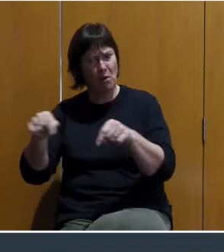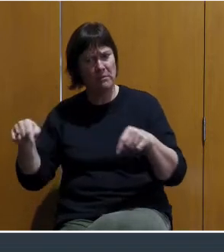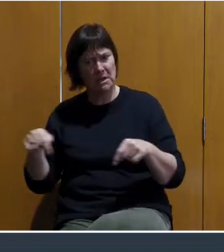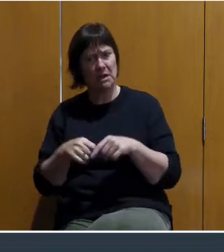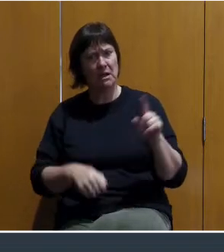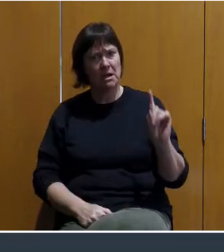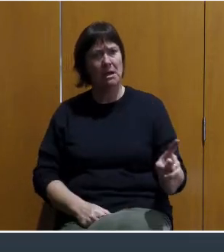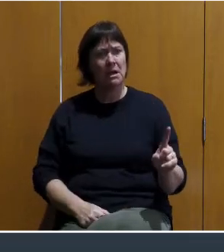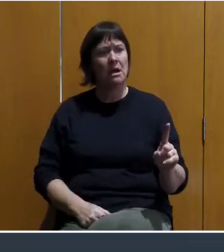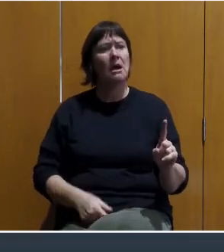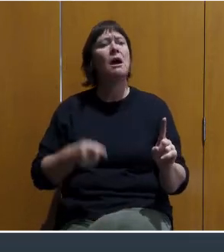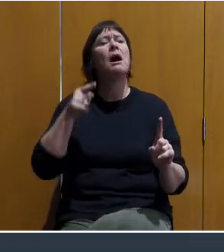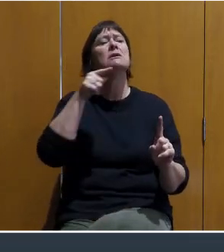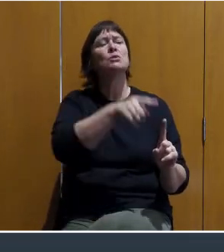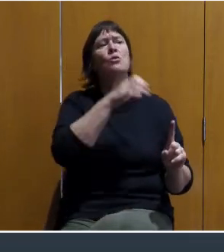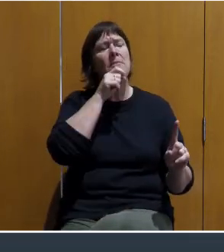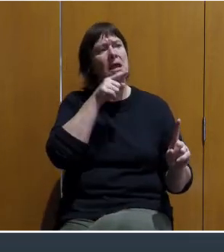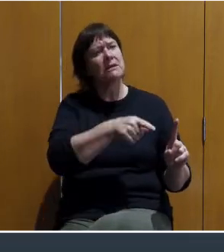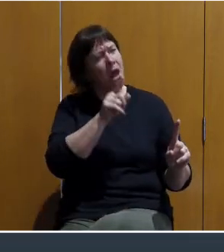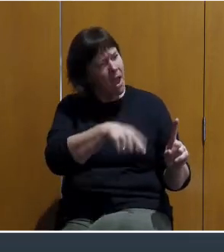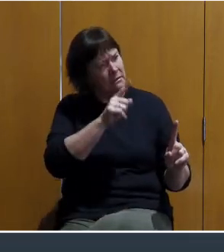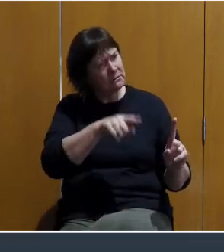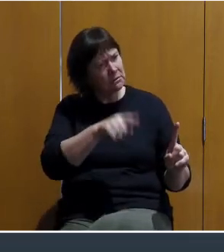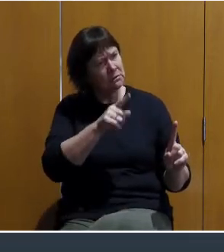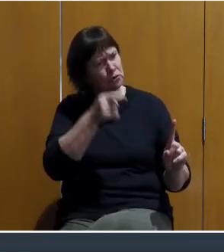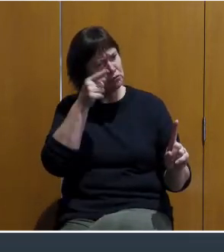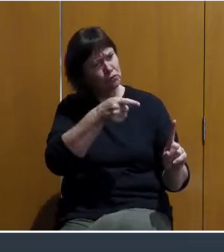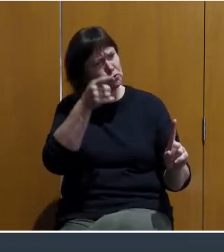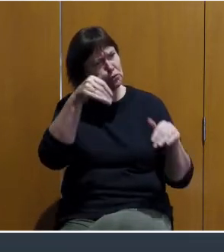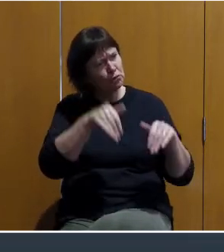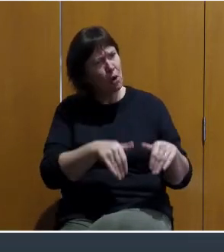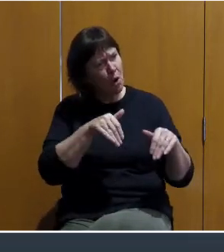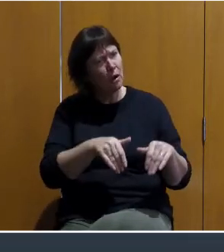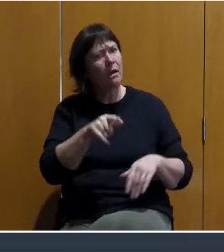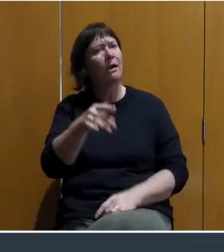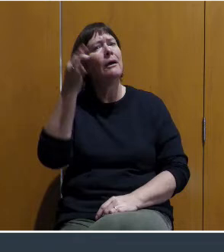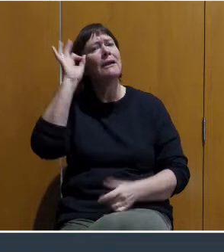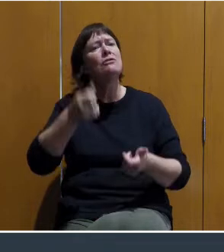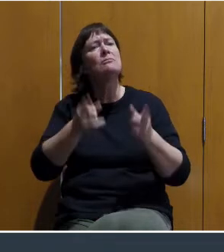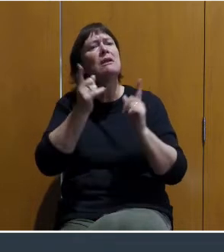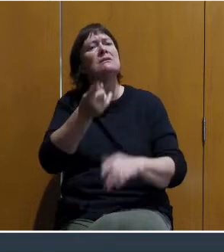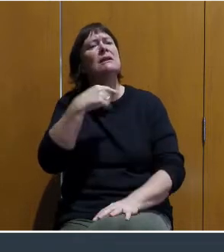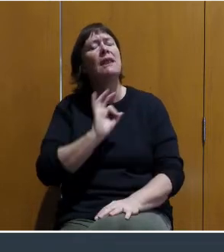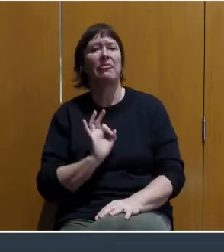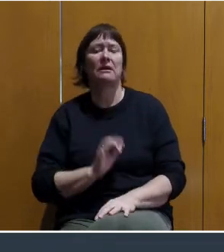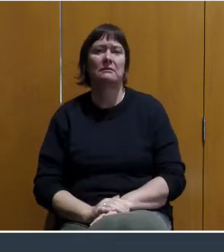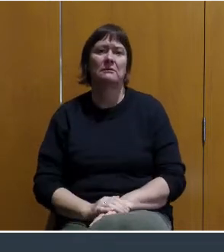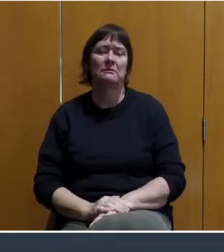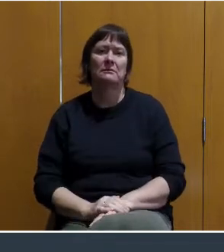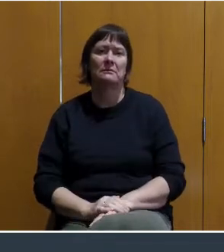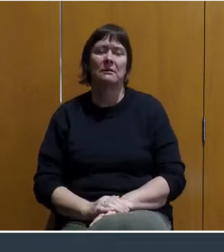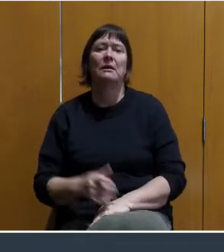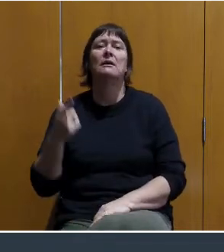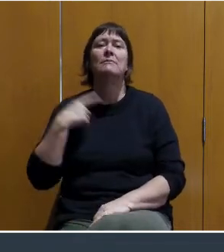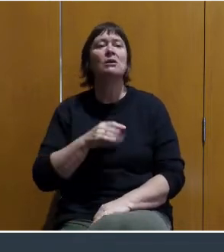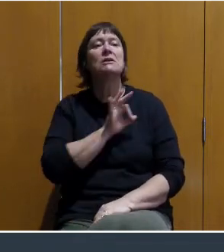and I got into a discussion with the gentleman. Sadly, dog owners see this area without signage as